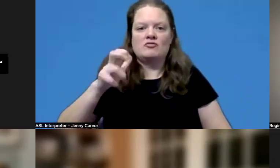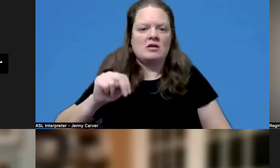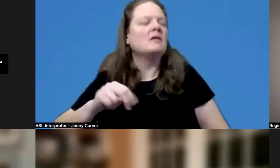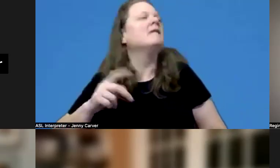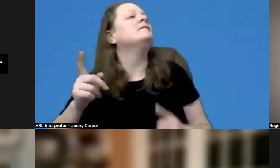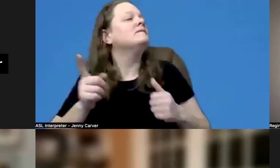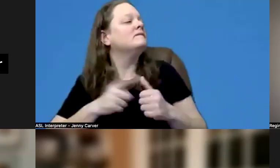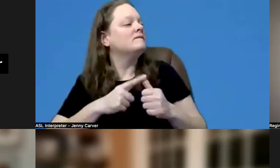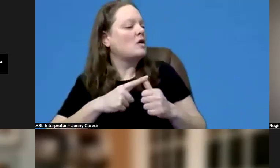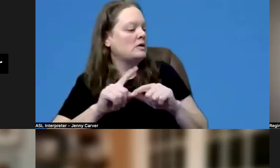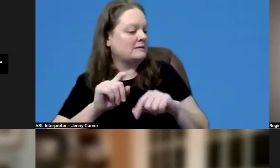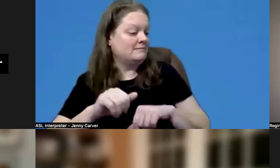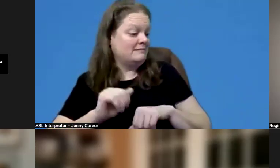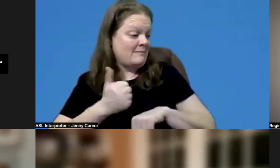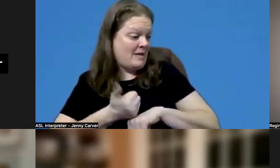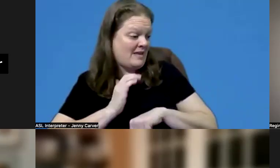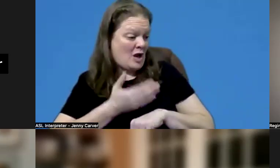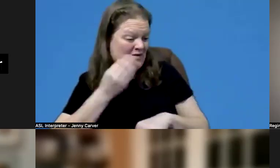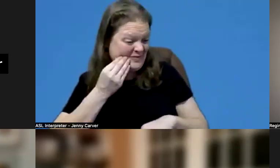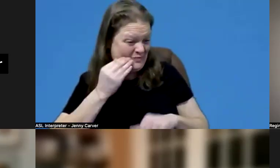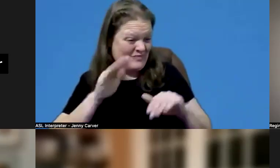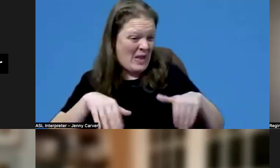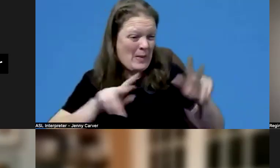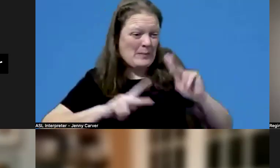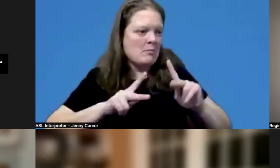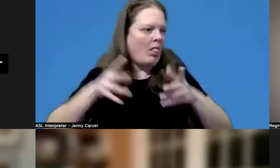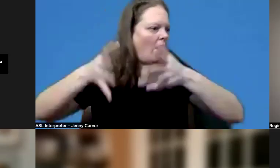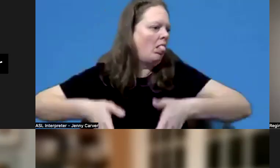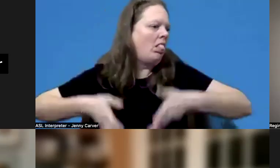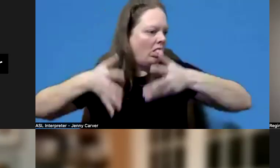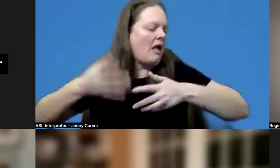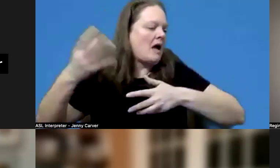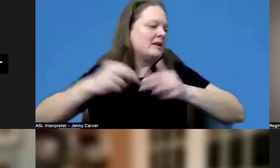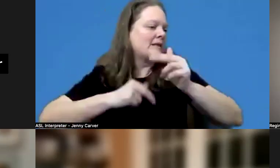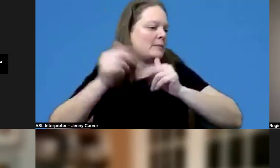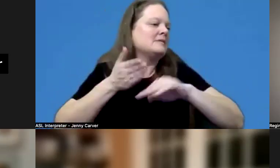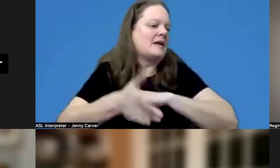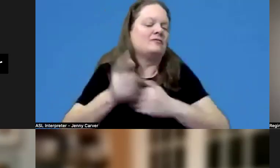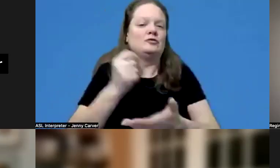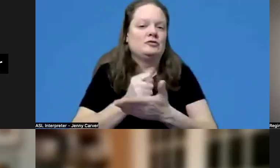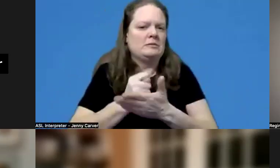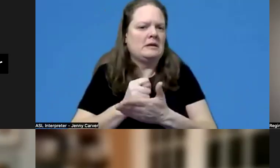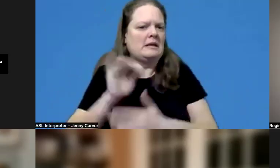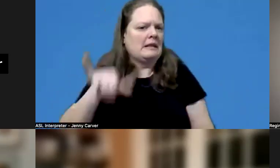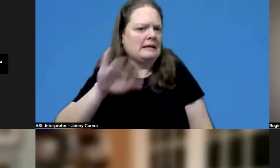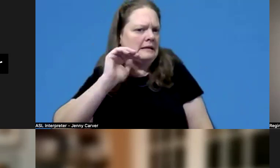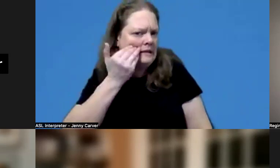First of all, based on our experience, we haven't had people loitering outside the building, which is what this seems to